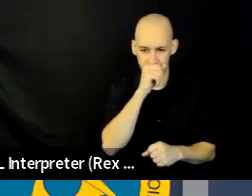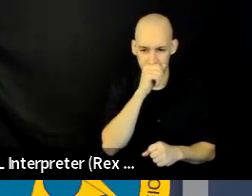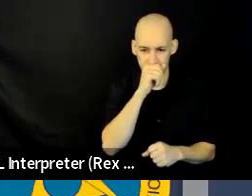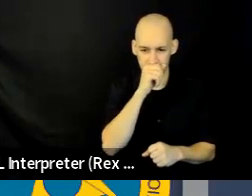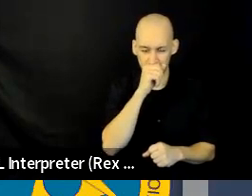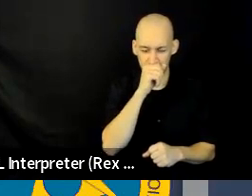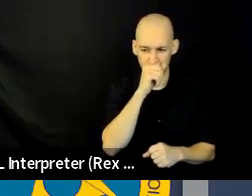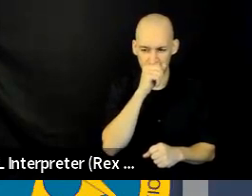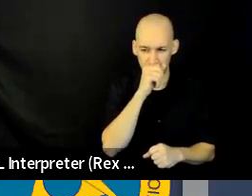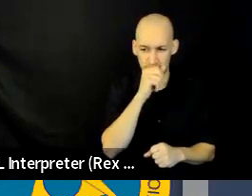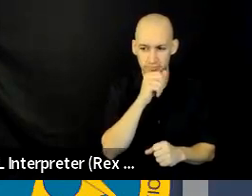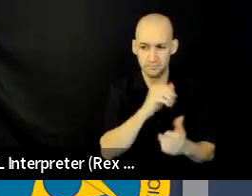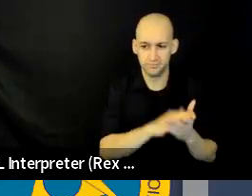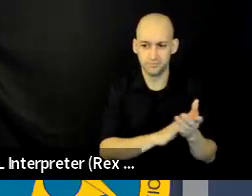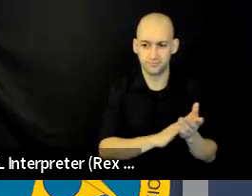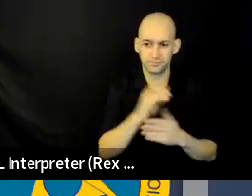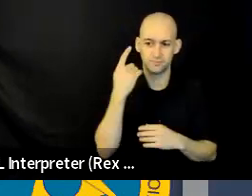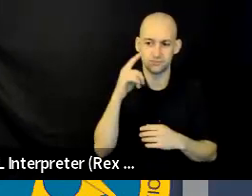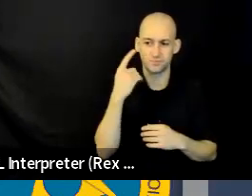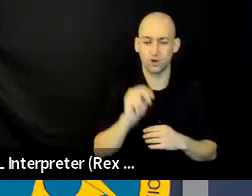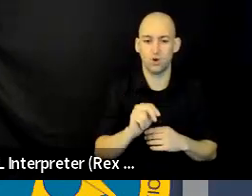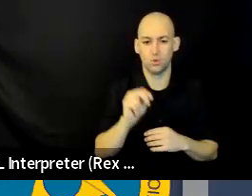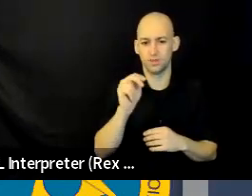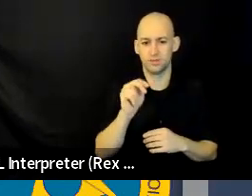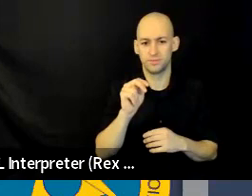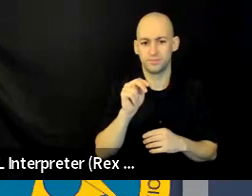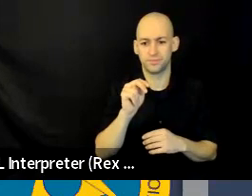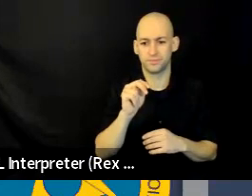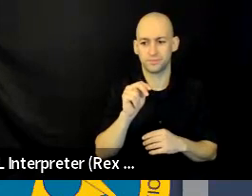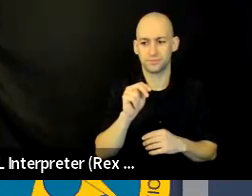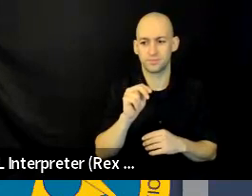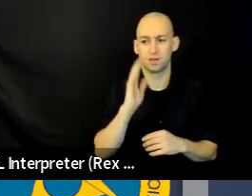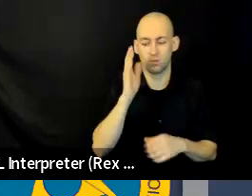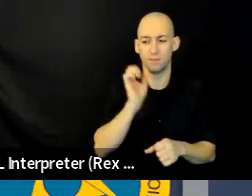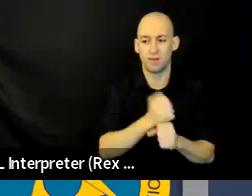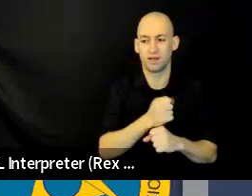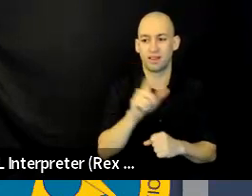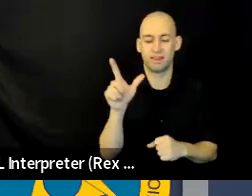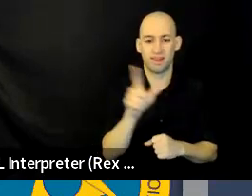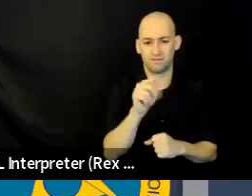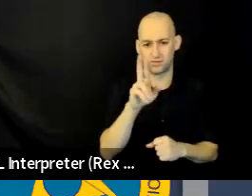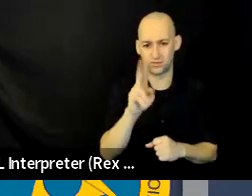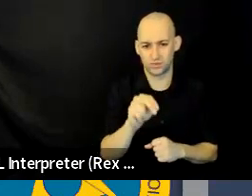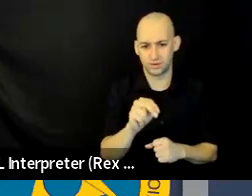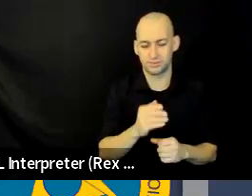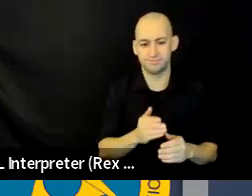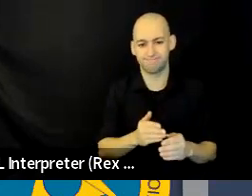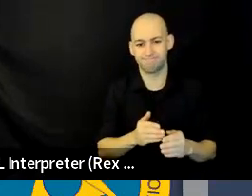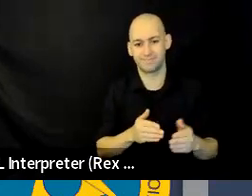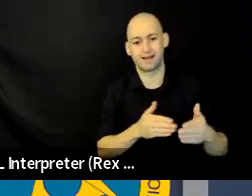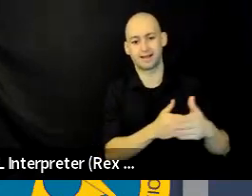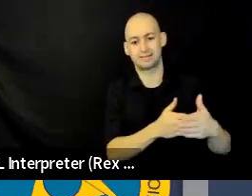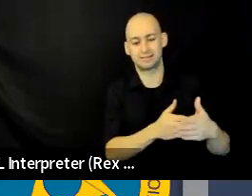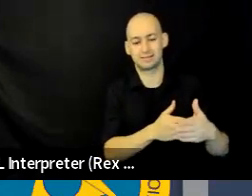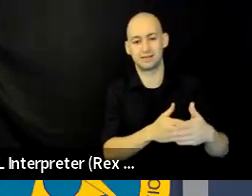Wilsona Road. Mm-hmm. For northbound, they will make left turn against oncoming